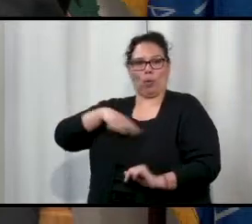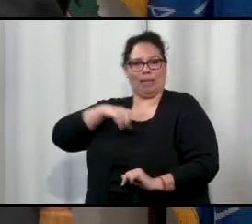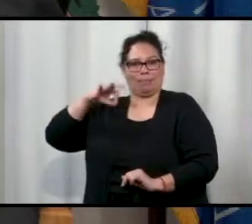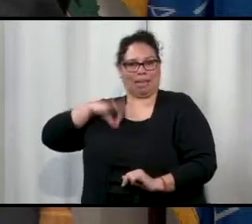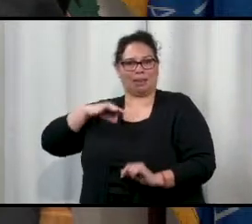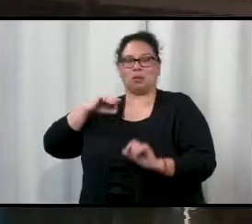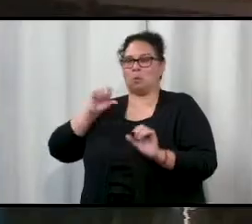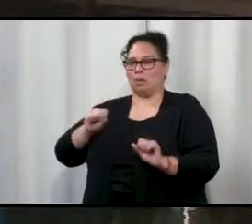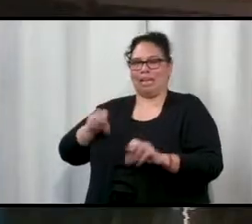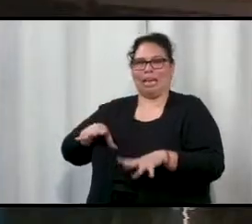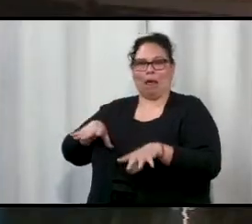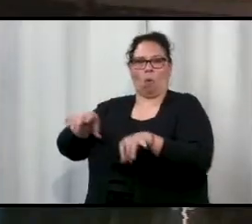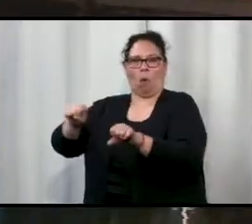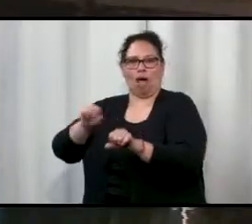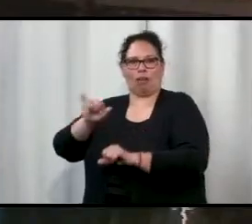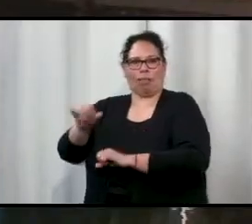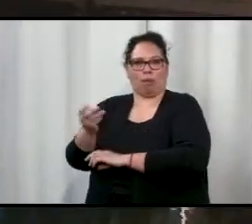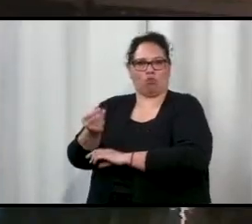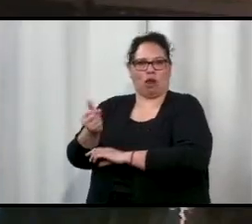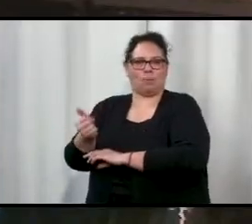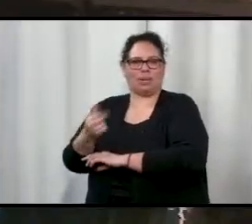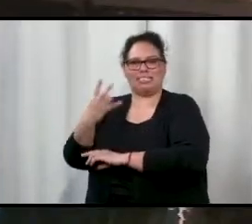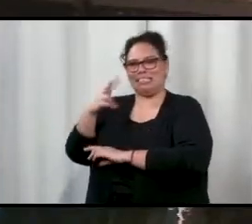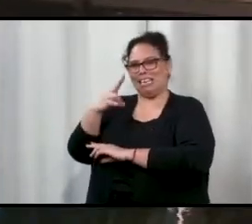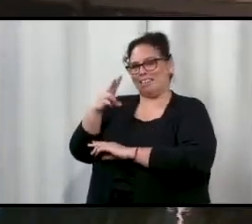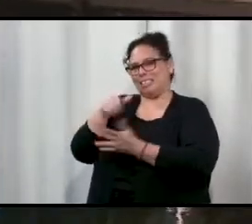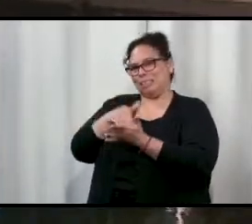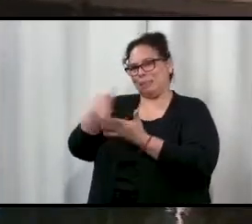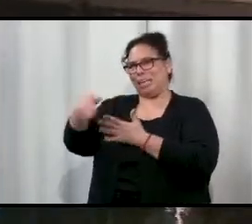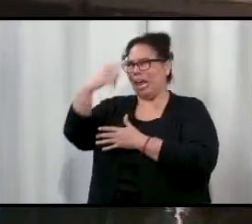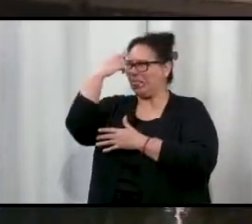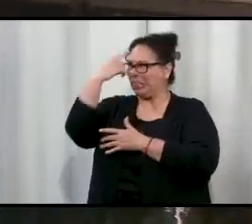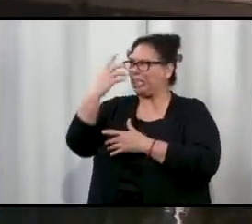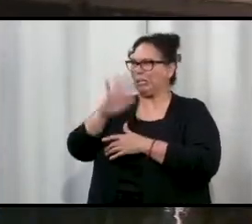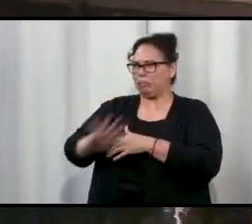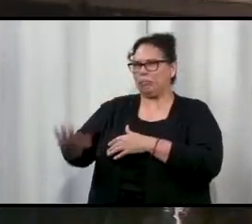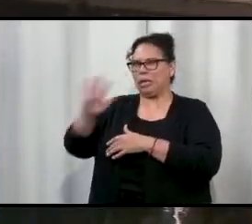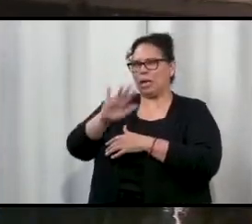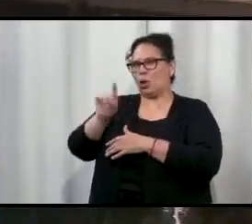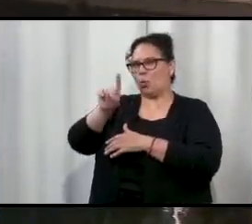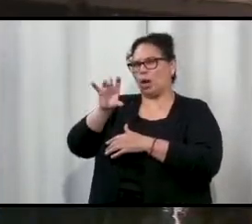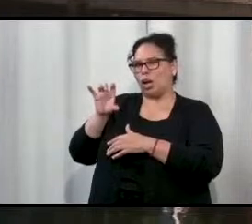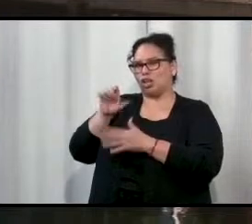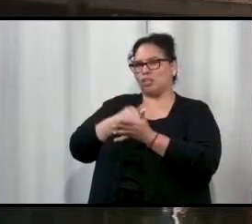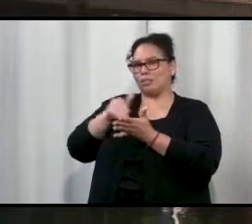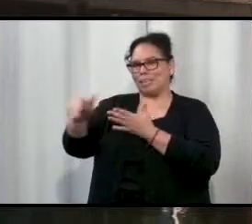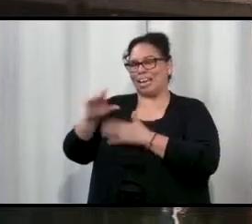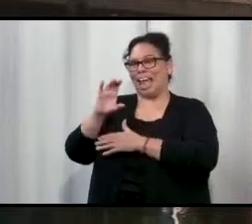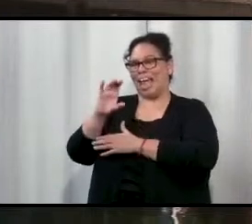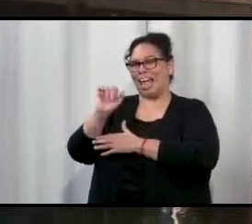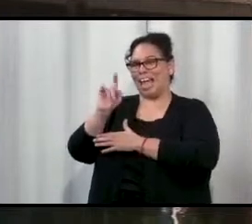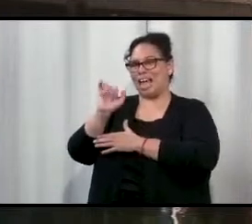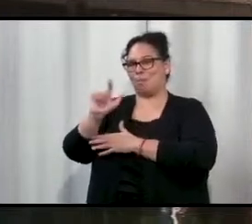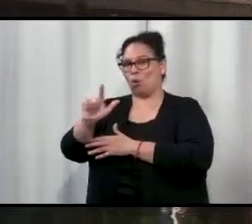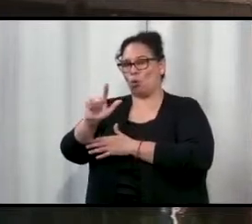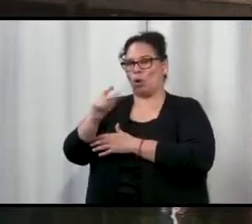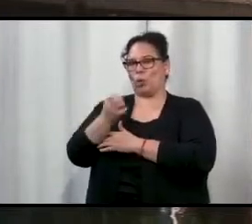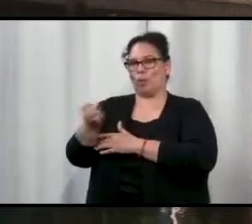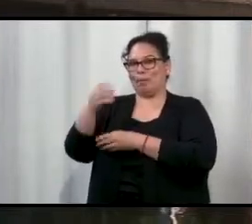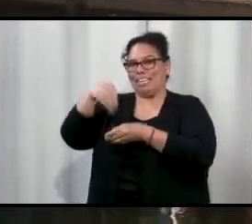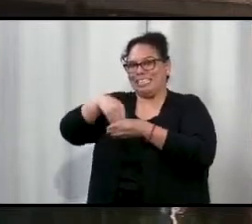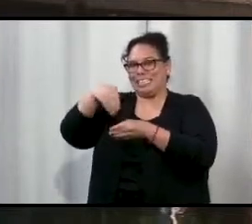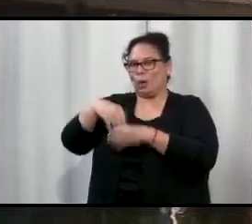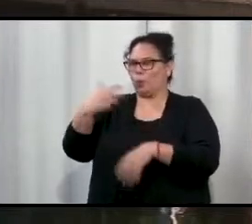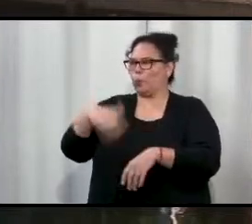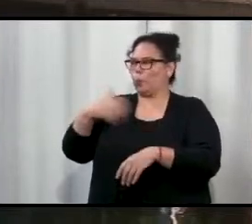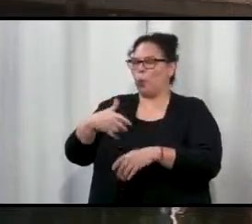We were able to acquire that property for about $17 million, I think. There was over $100 million of capital equipment inside. That's allowing